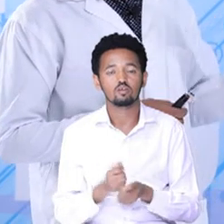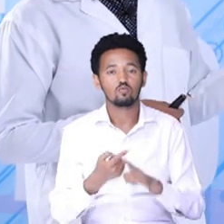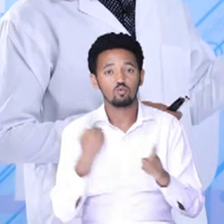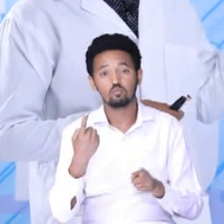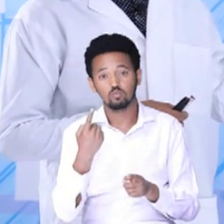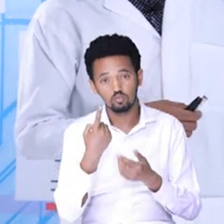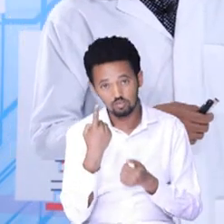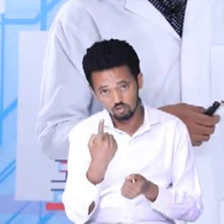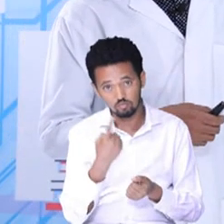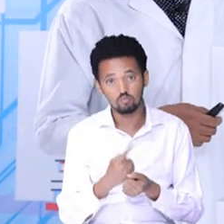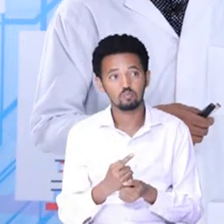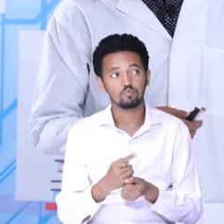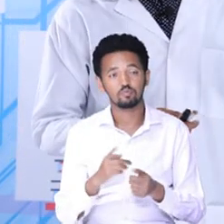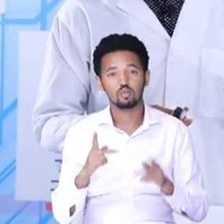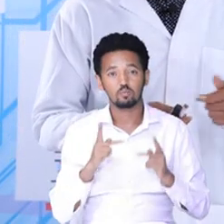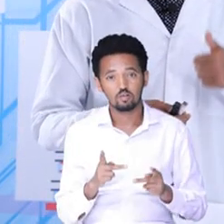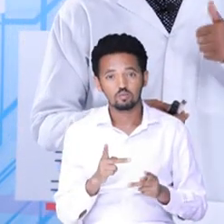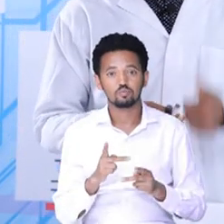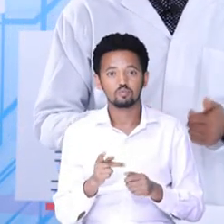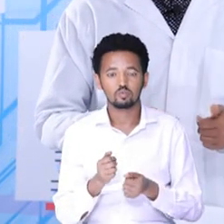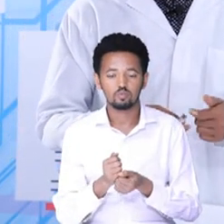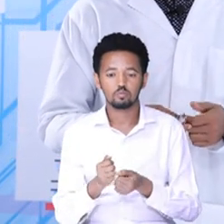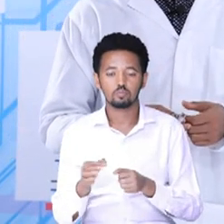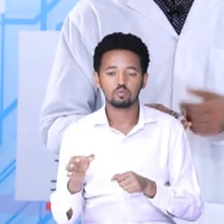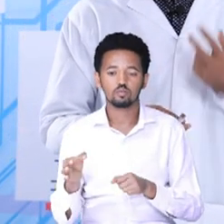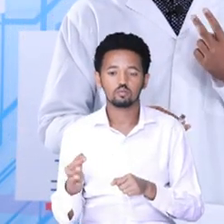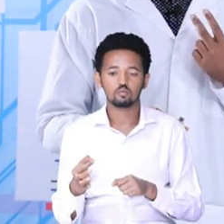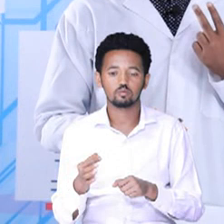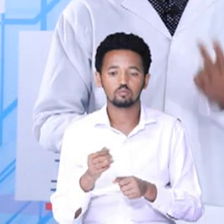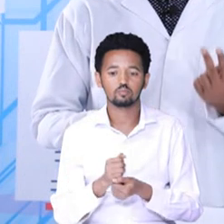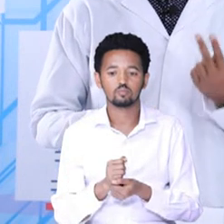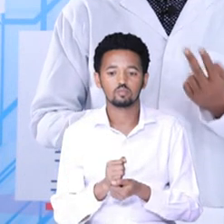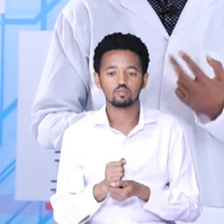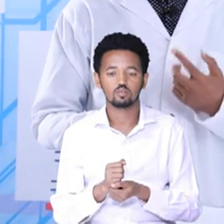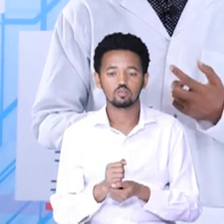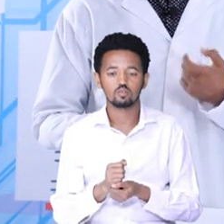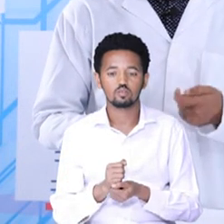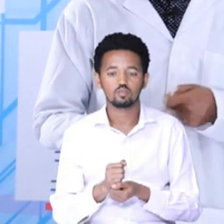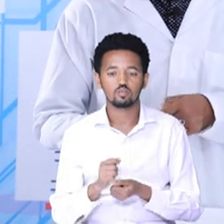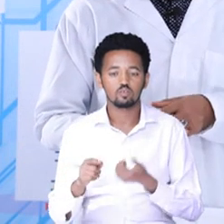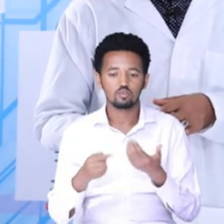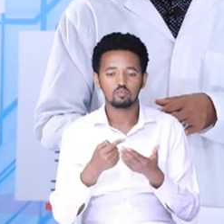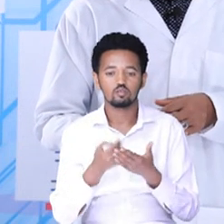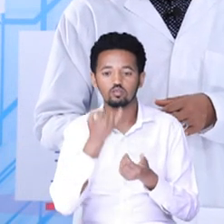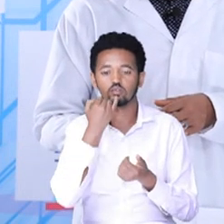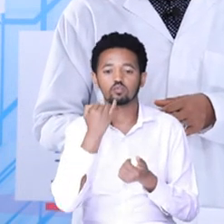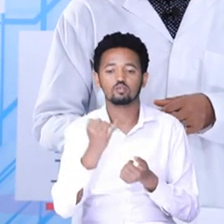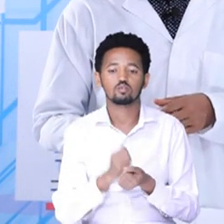From this one, the permanent and the temporary or mobile settlement is the two types of rural